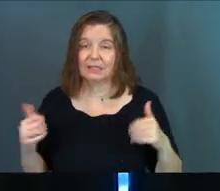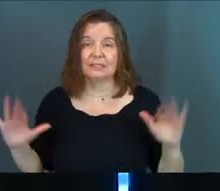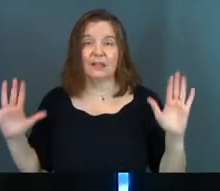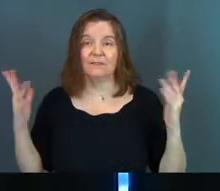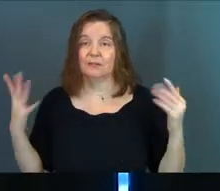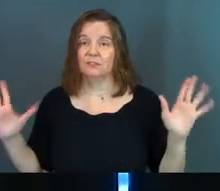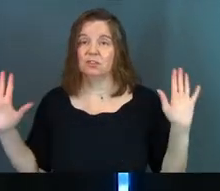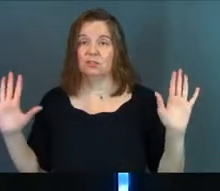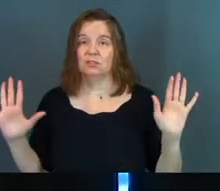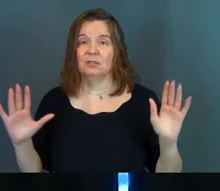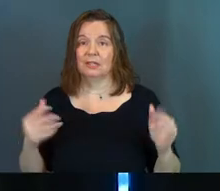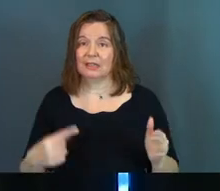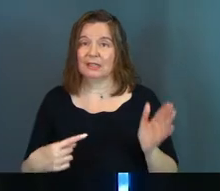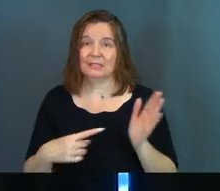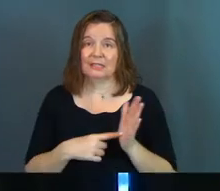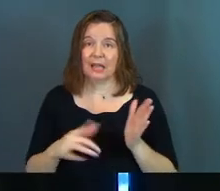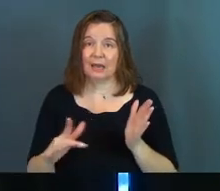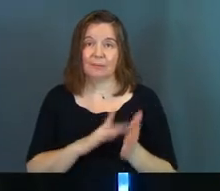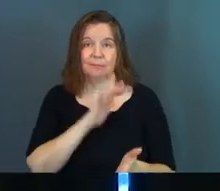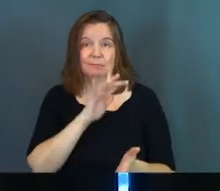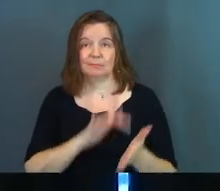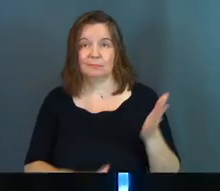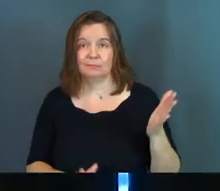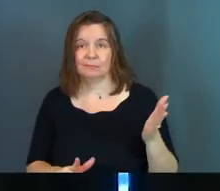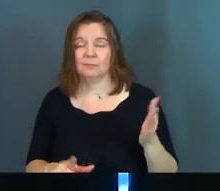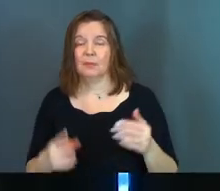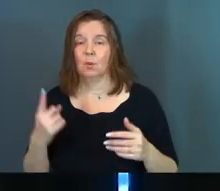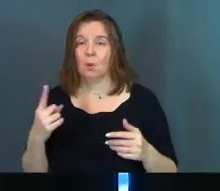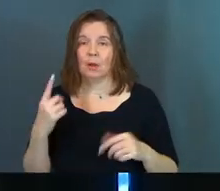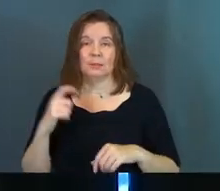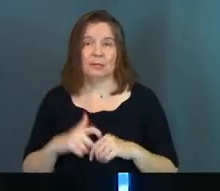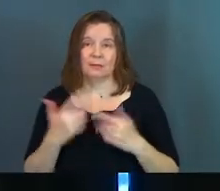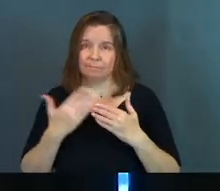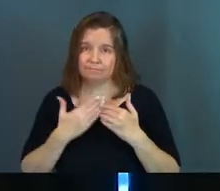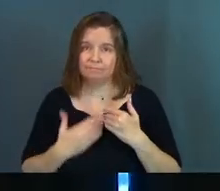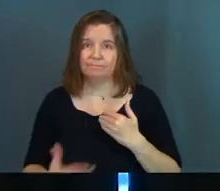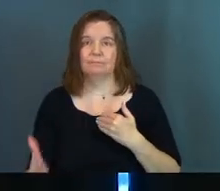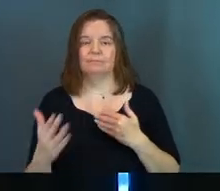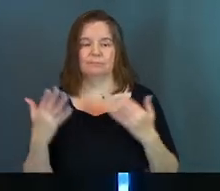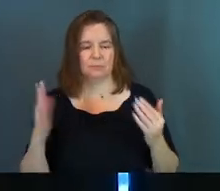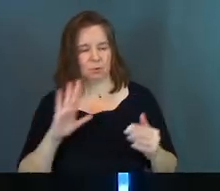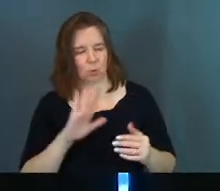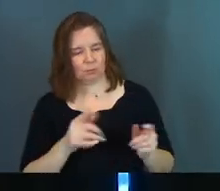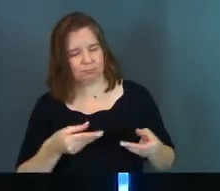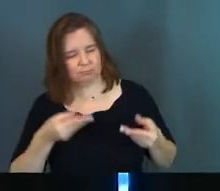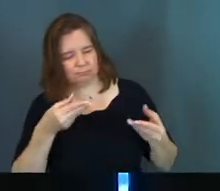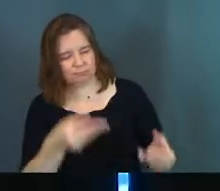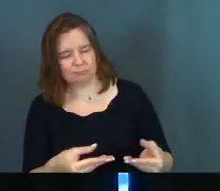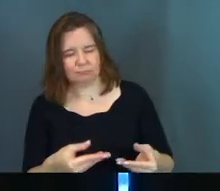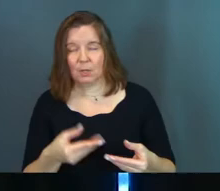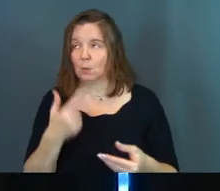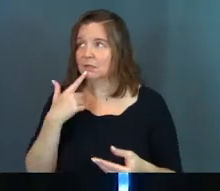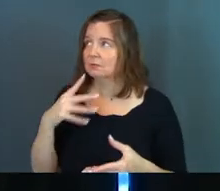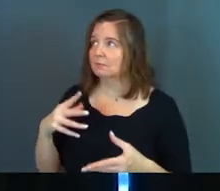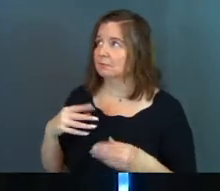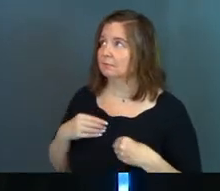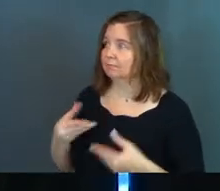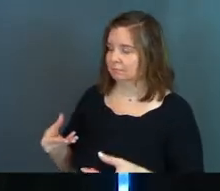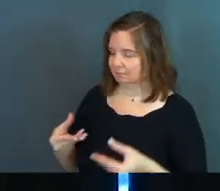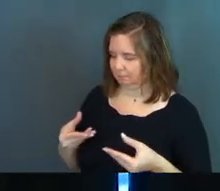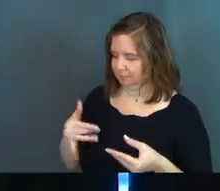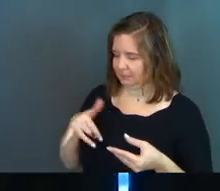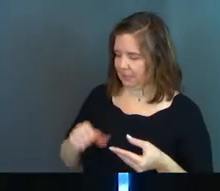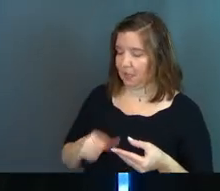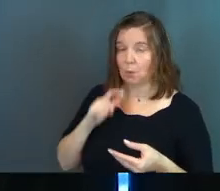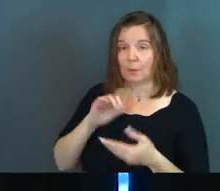made, right? The debt completely paid once and for all time. Here it is. It's yours. And we just have to say yes. And